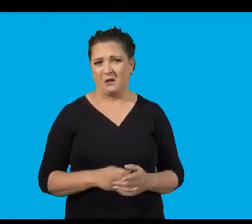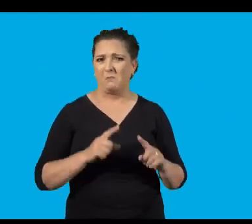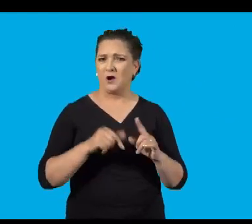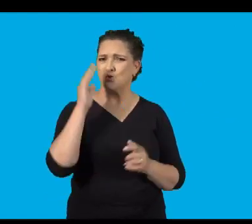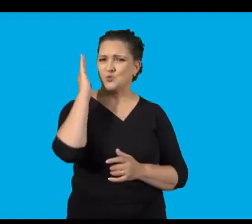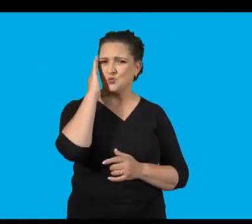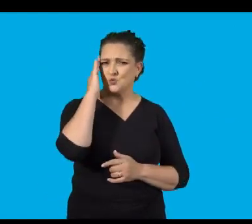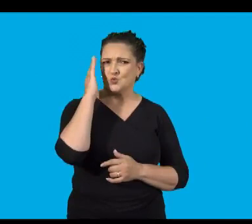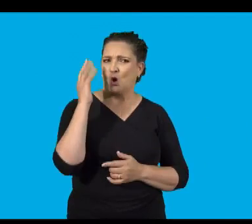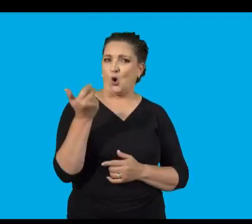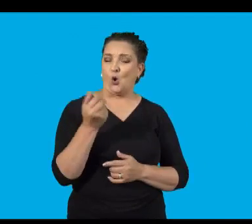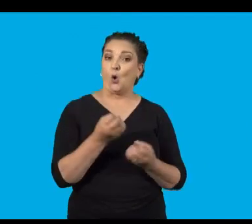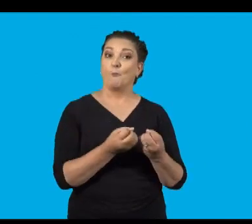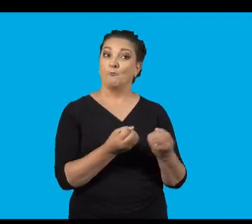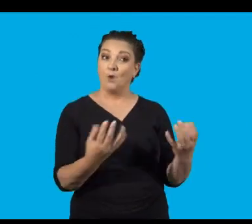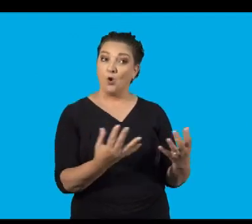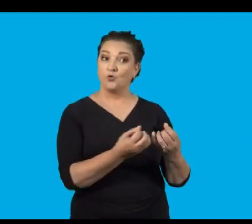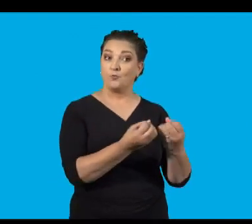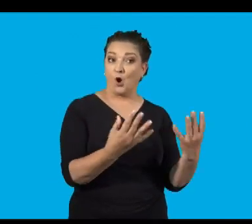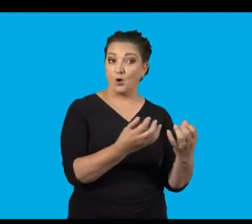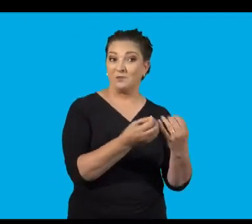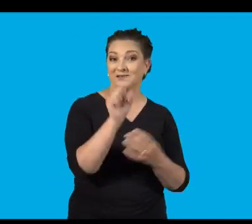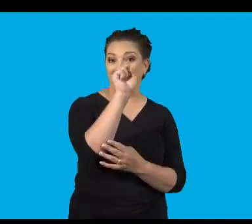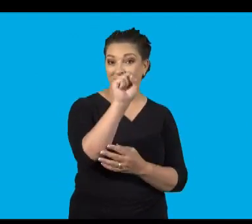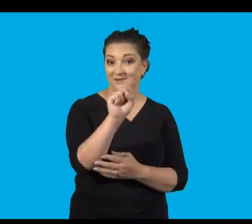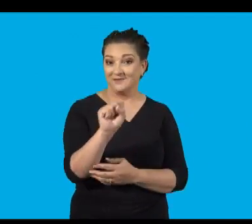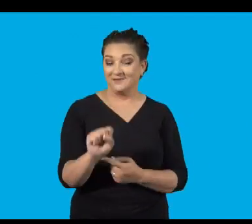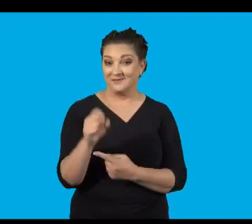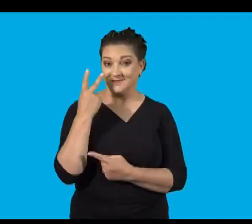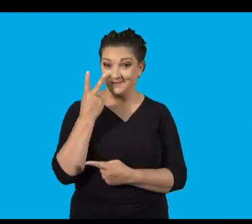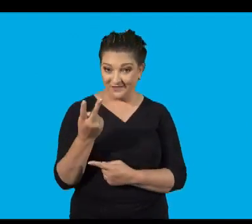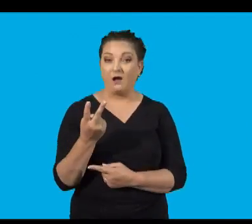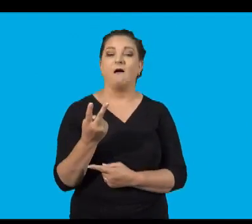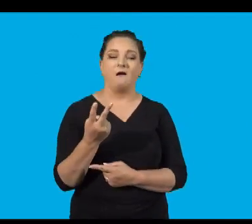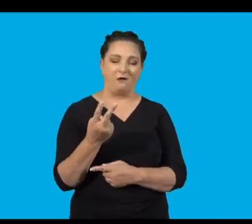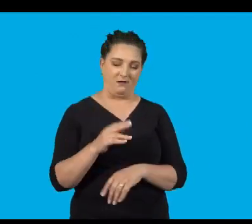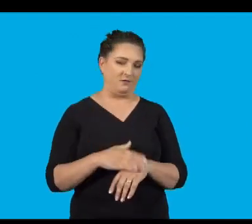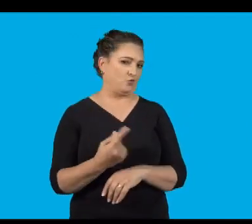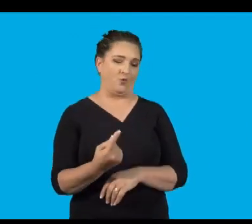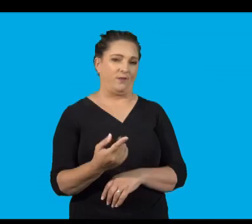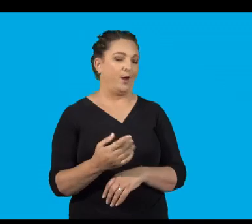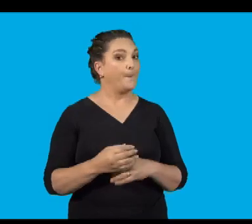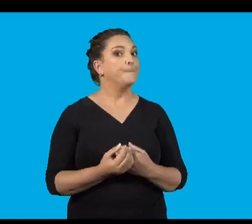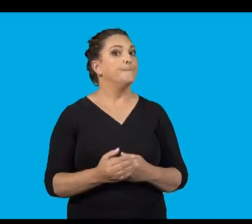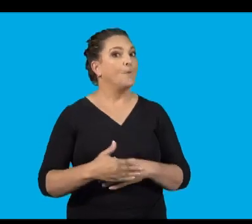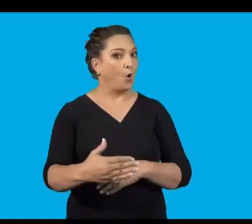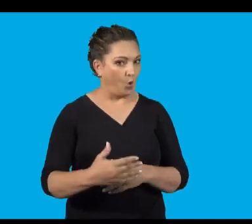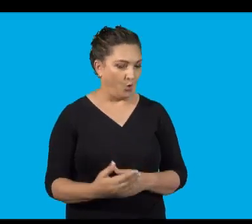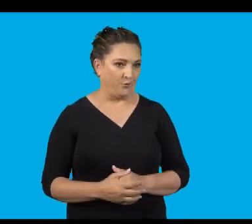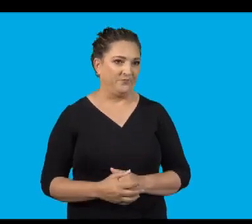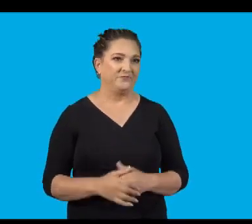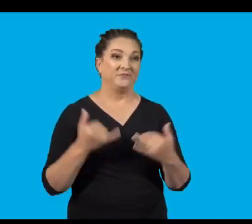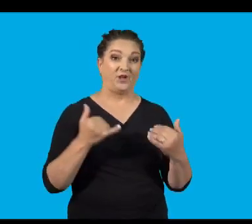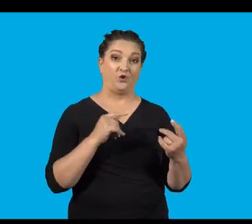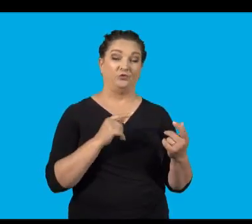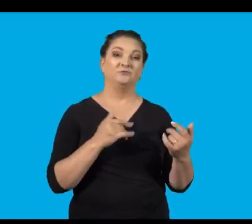is the plural form? Can you see the S at the end? So it shows you it's more than one. So what are you